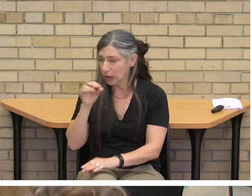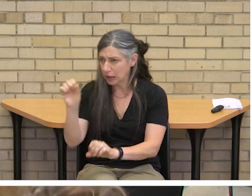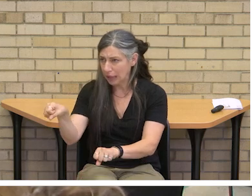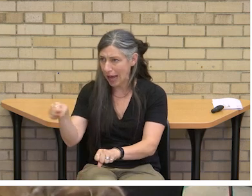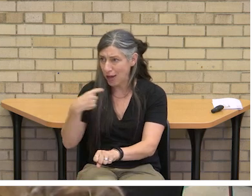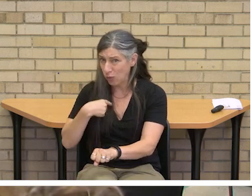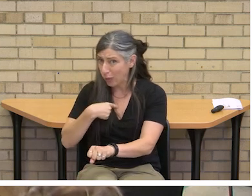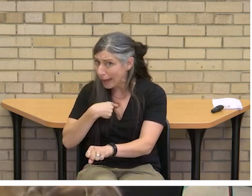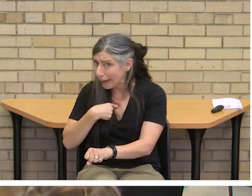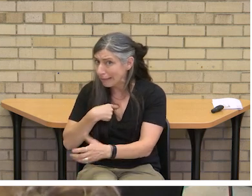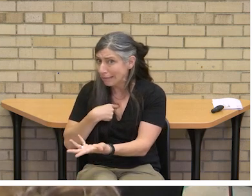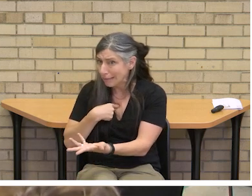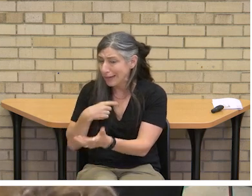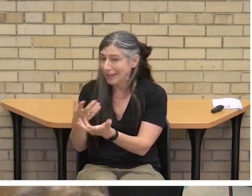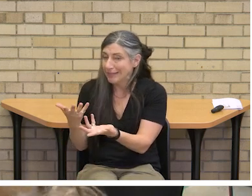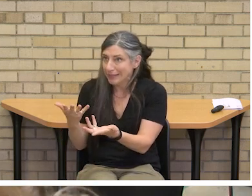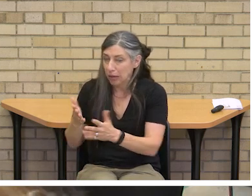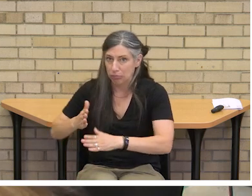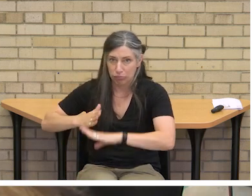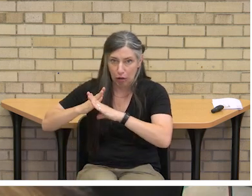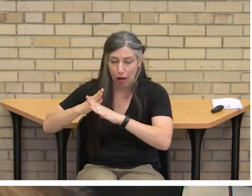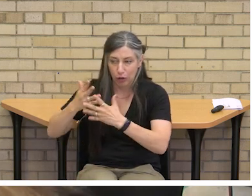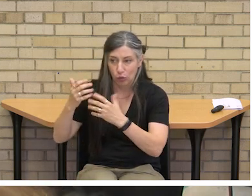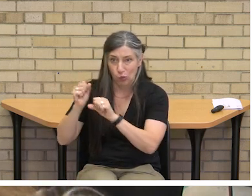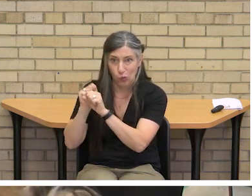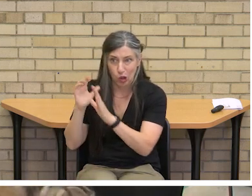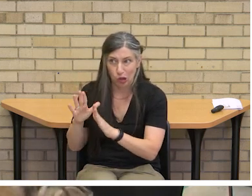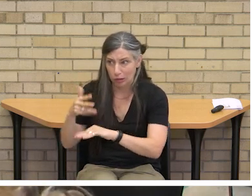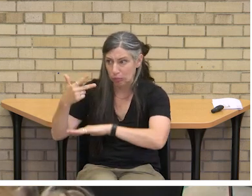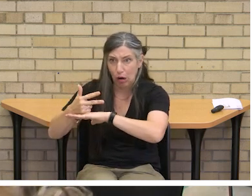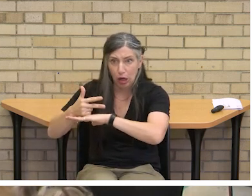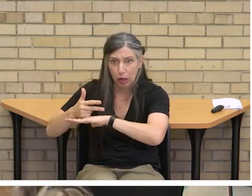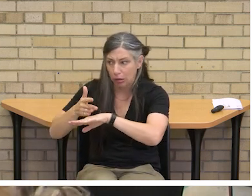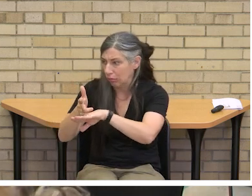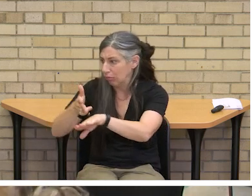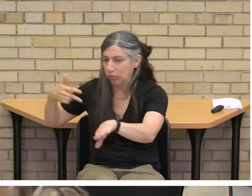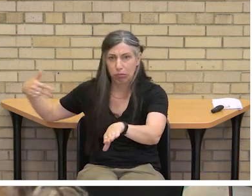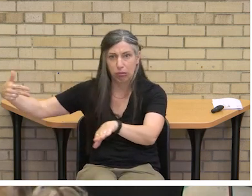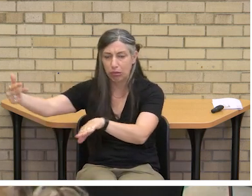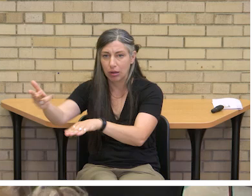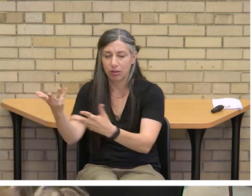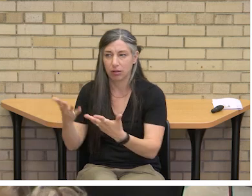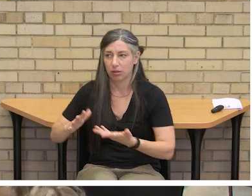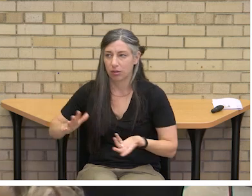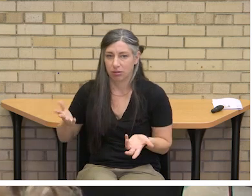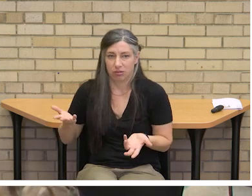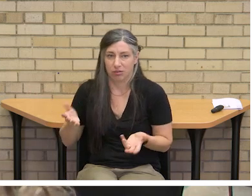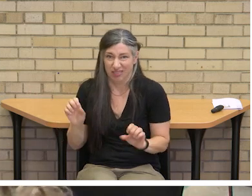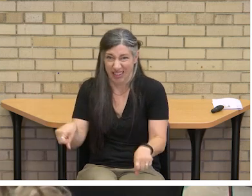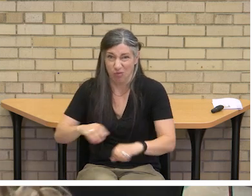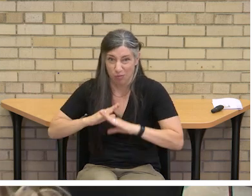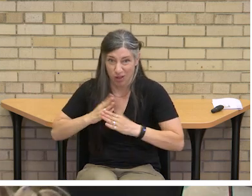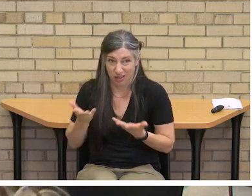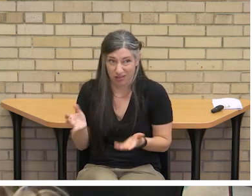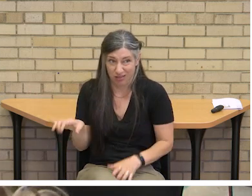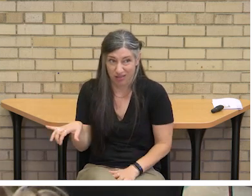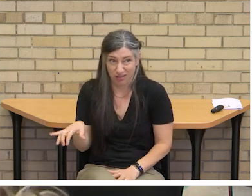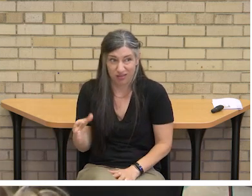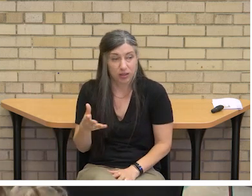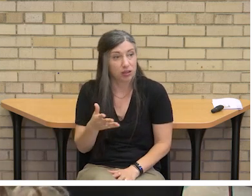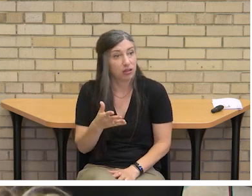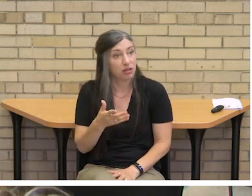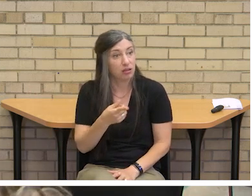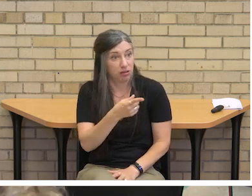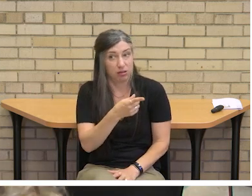effectively keep the workers from parking there? You know, you're going to have them up on the street, I guess, and that will be sufficient, you think?